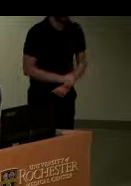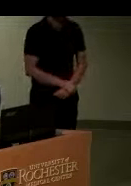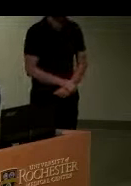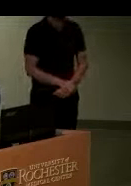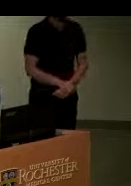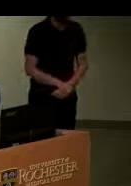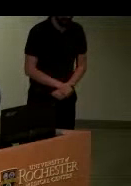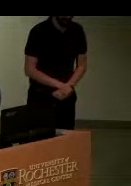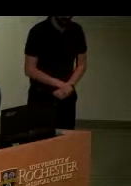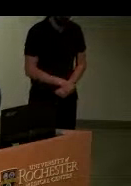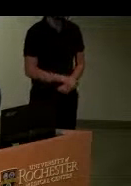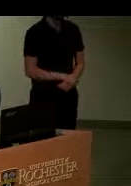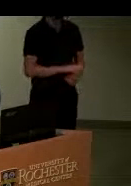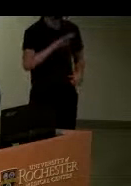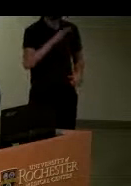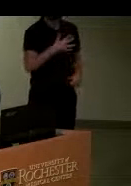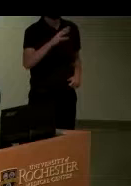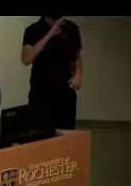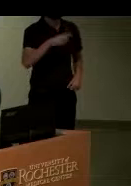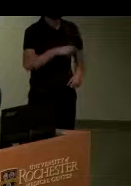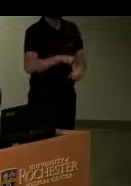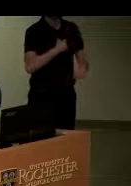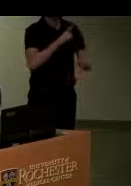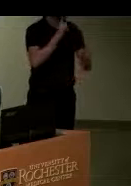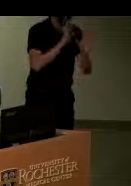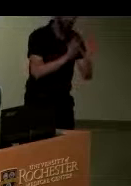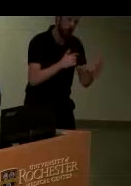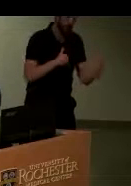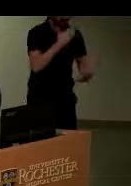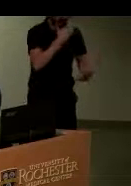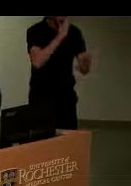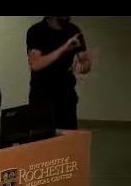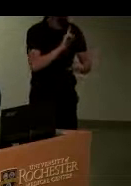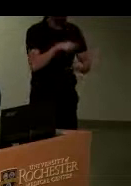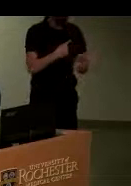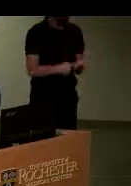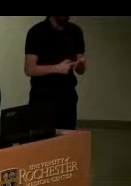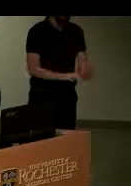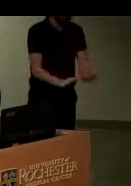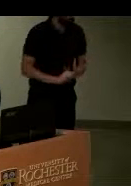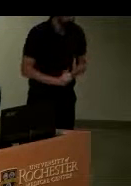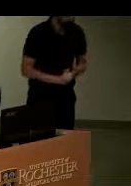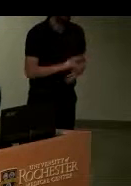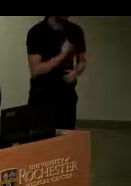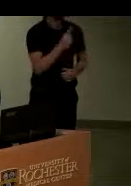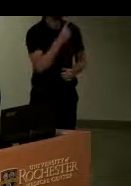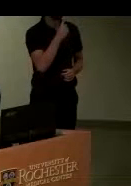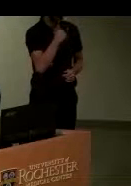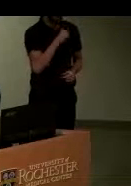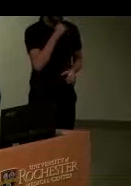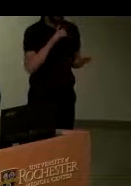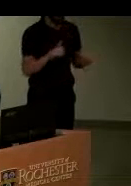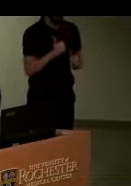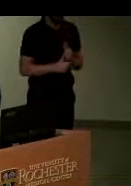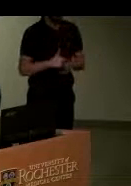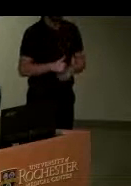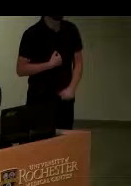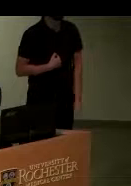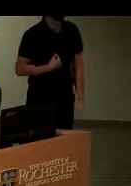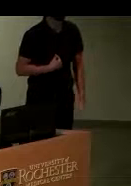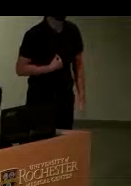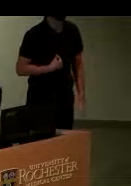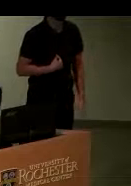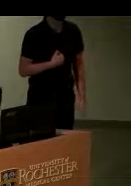And at it, like the 5th or 6th time, I said, well, we know it, so let's just talk about it. She said, well, I didn't do it every time. I said,